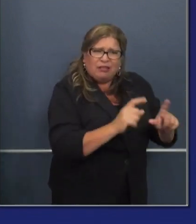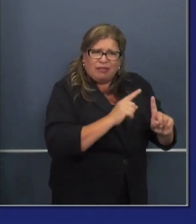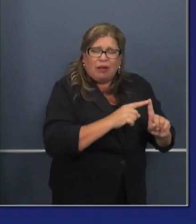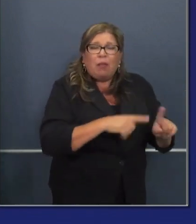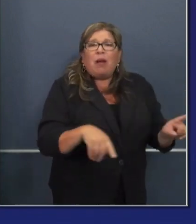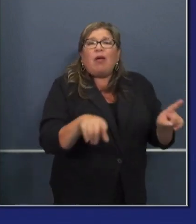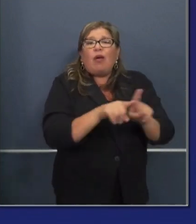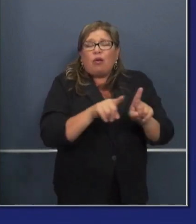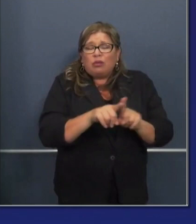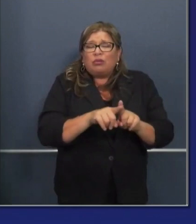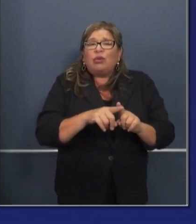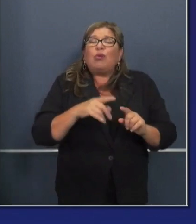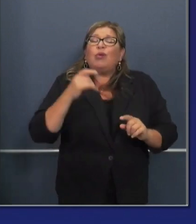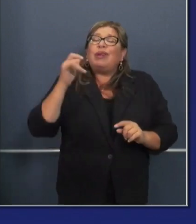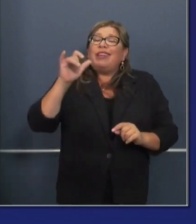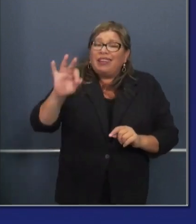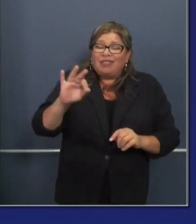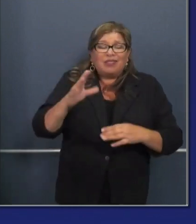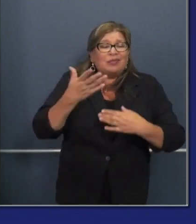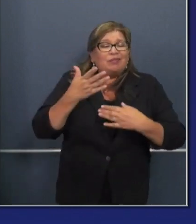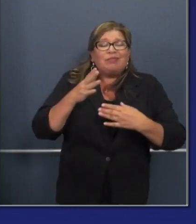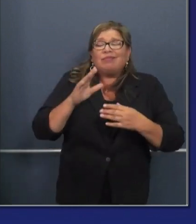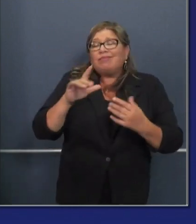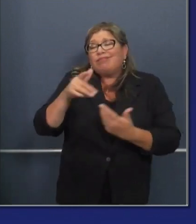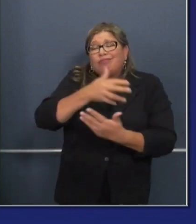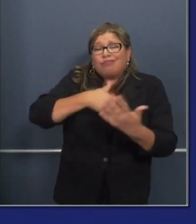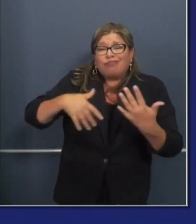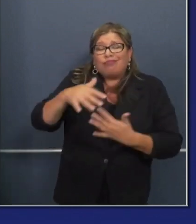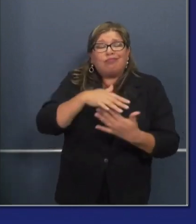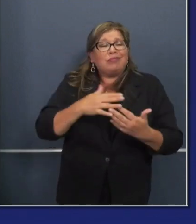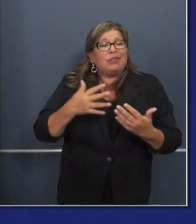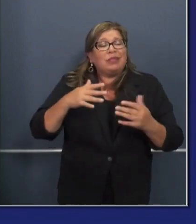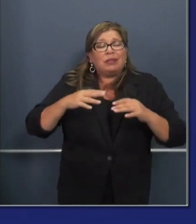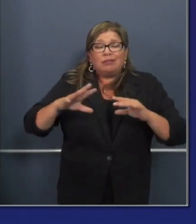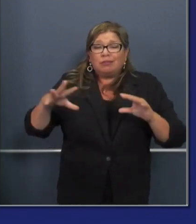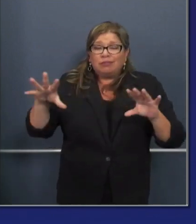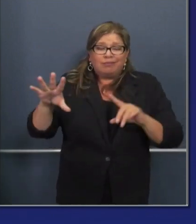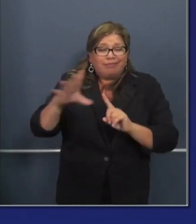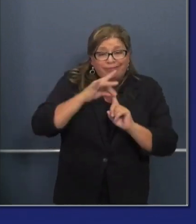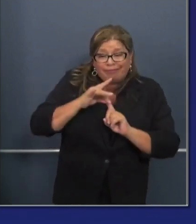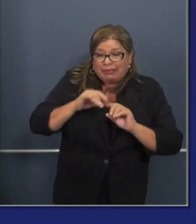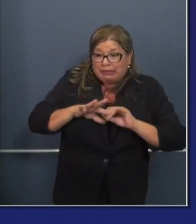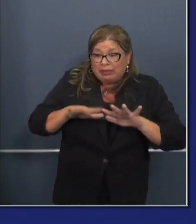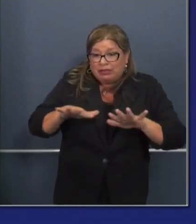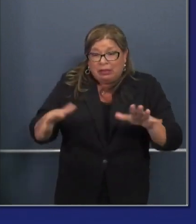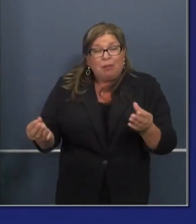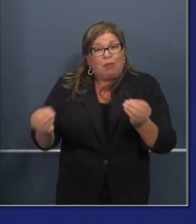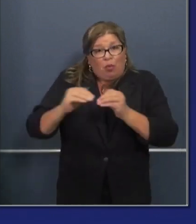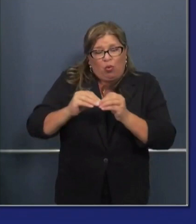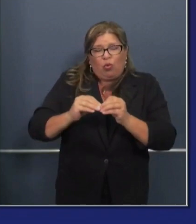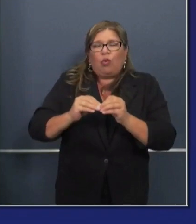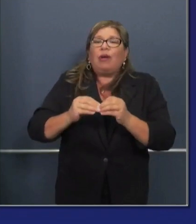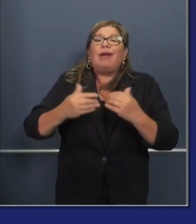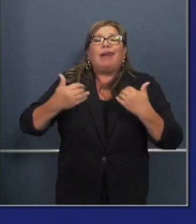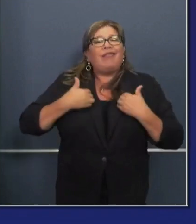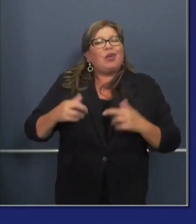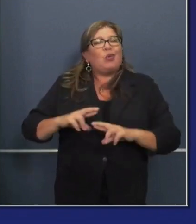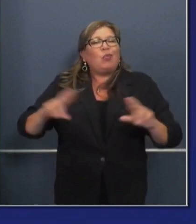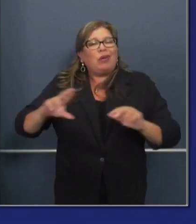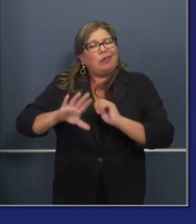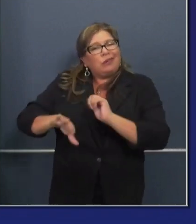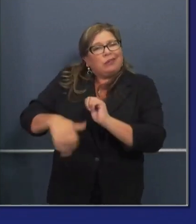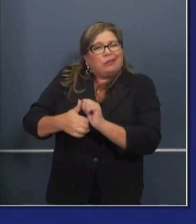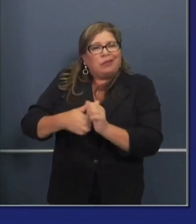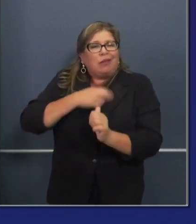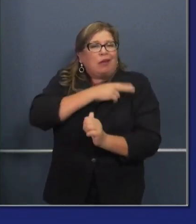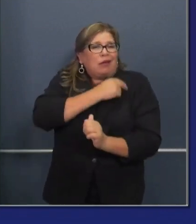are mixing, and the likelihood will continue that we'll see an increase in total number of positive cases, and by extension, a subset of